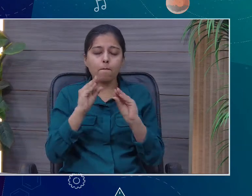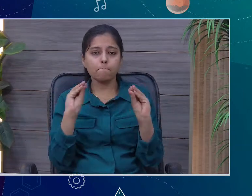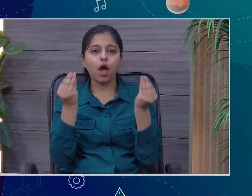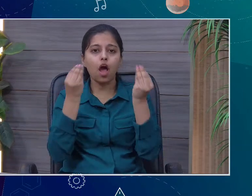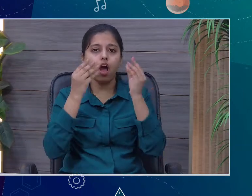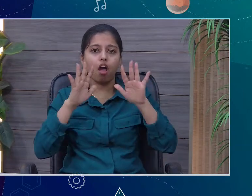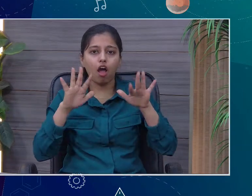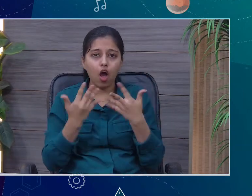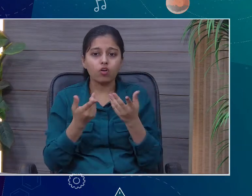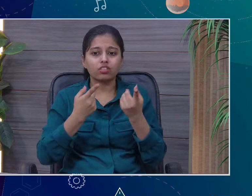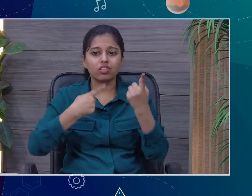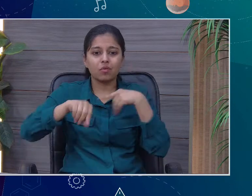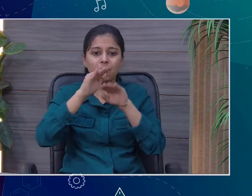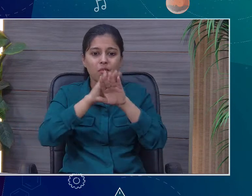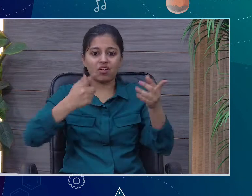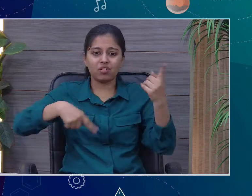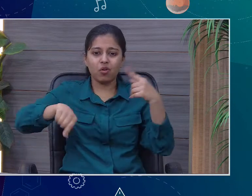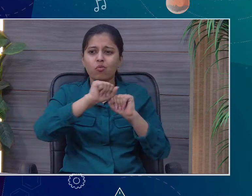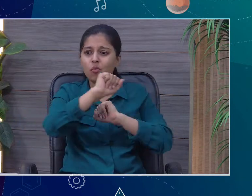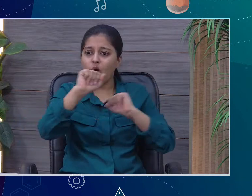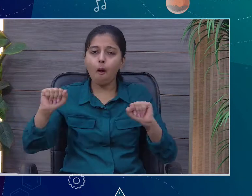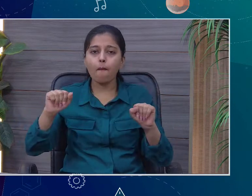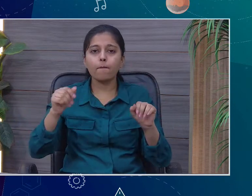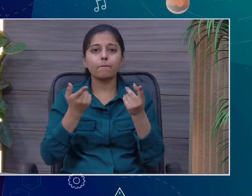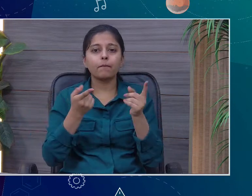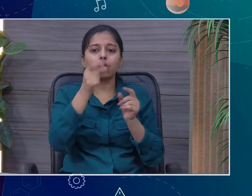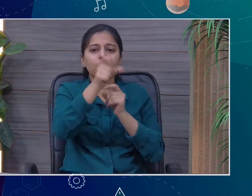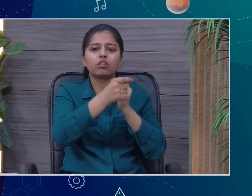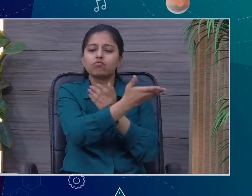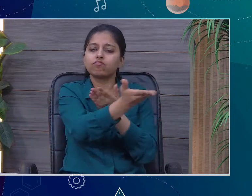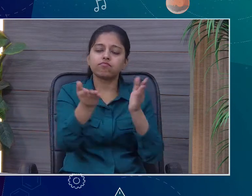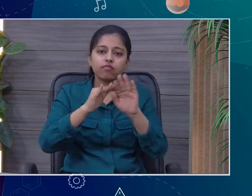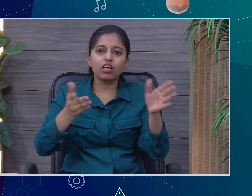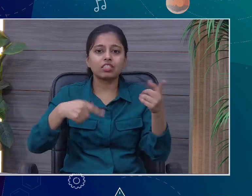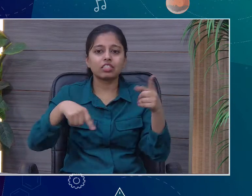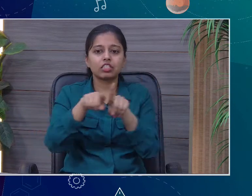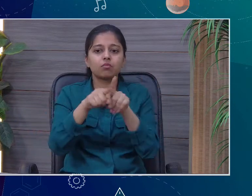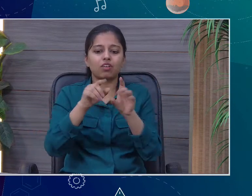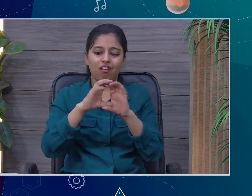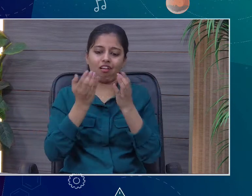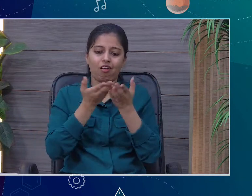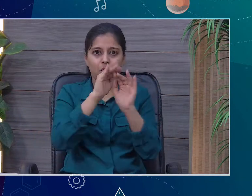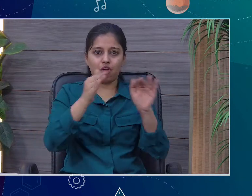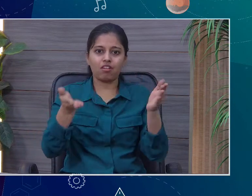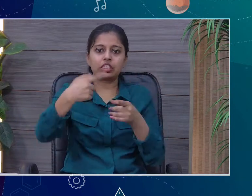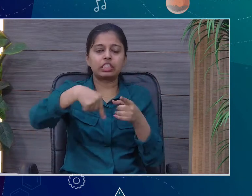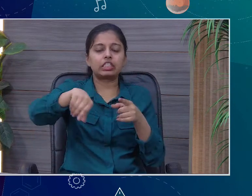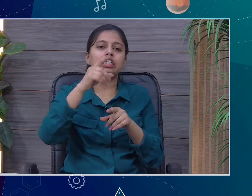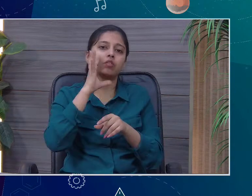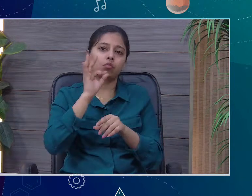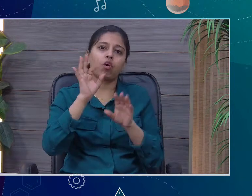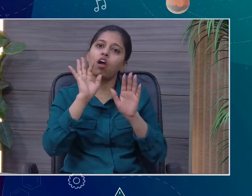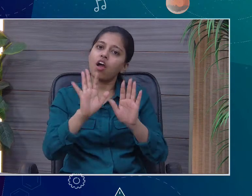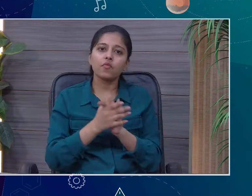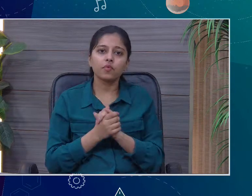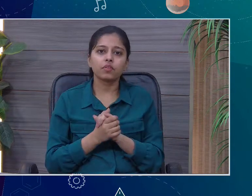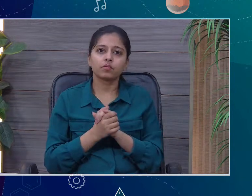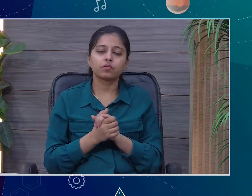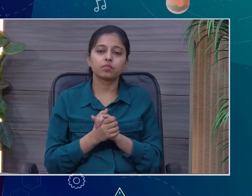way for each and every child, because each and every child of our class is important for us.